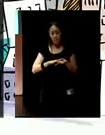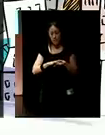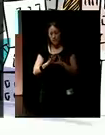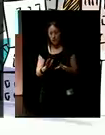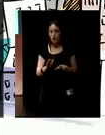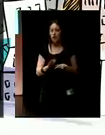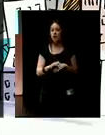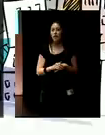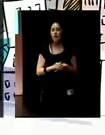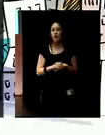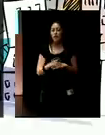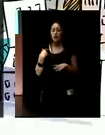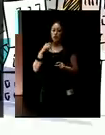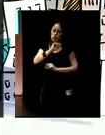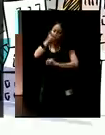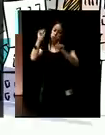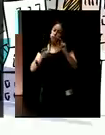for everyone by now that